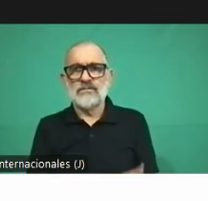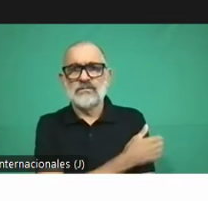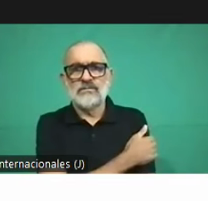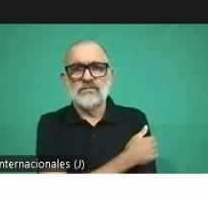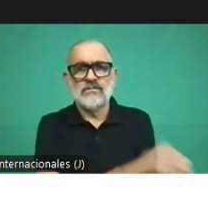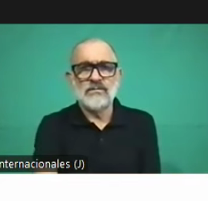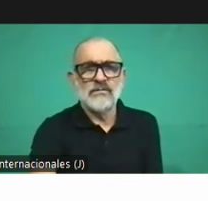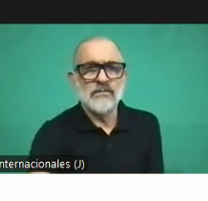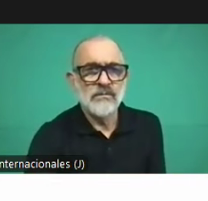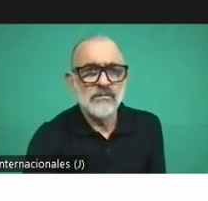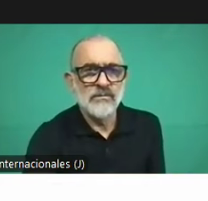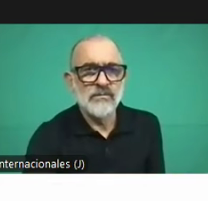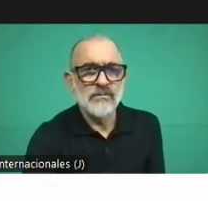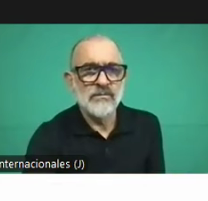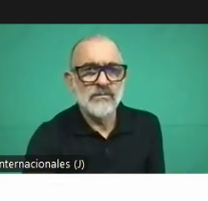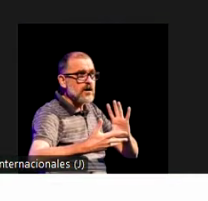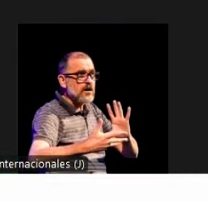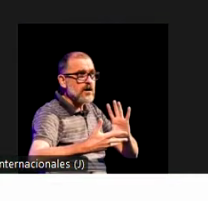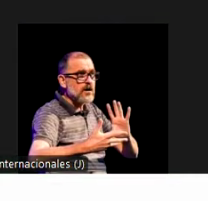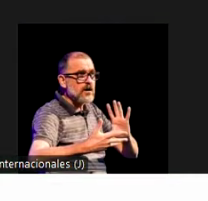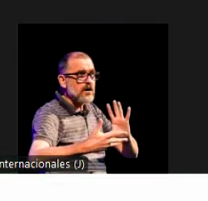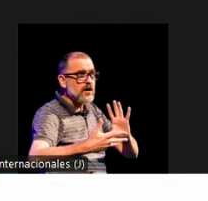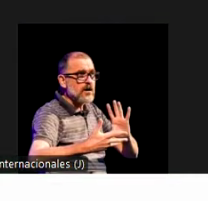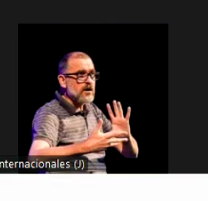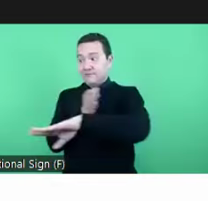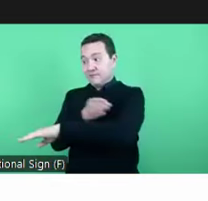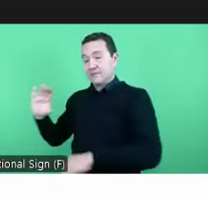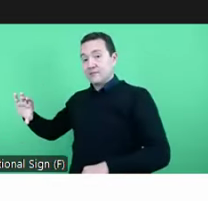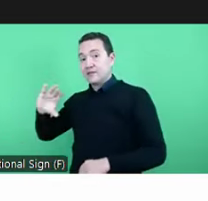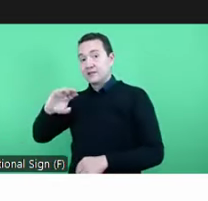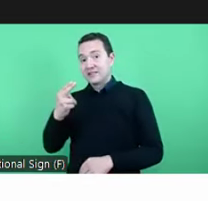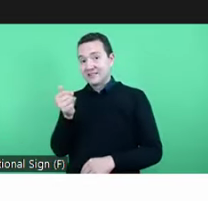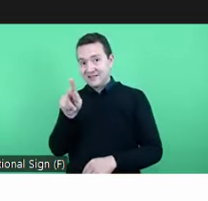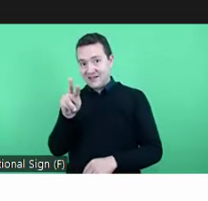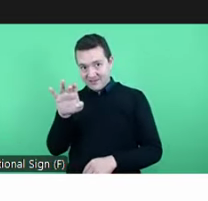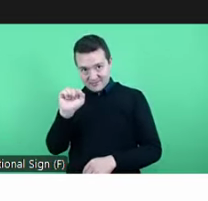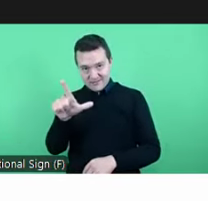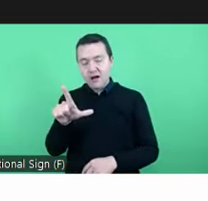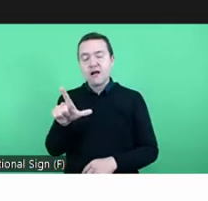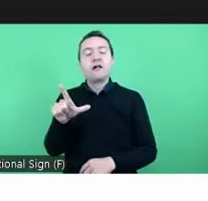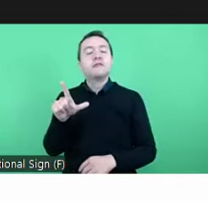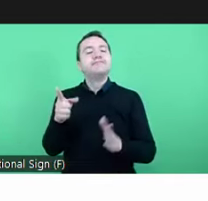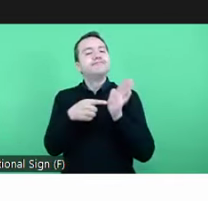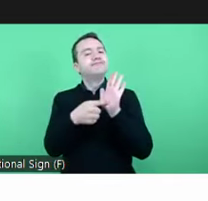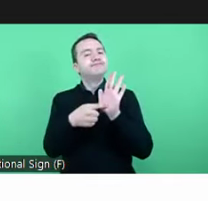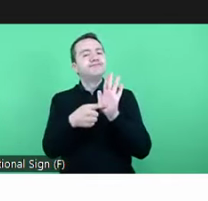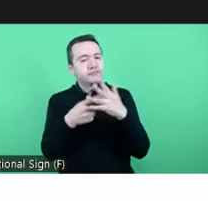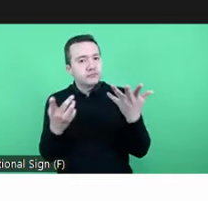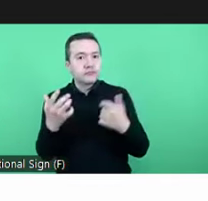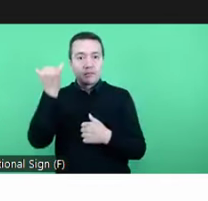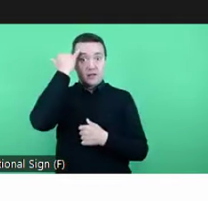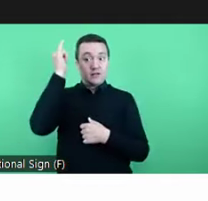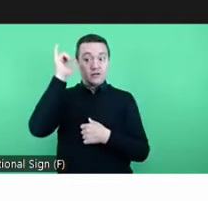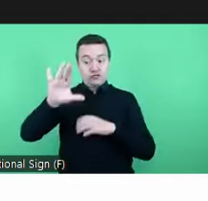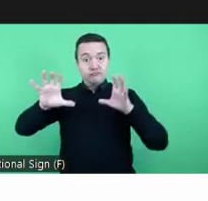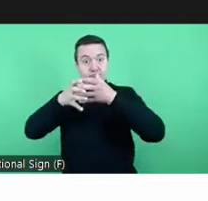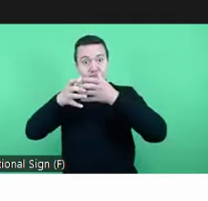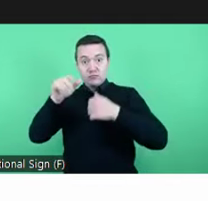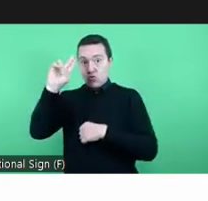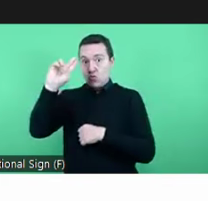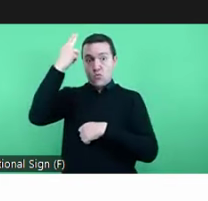on como les with the same venía comentando presentation. Chantal, la As idea Chantal was del saying, the sistema de salud idea uruguayo obviamente es continuar